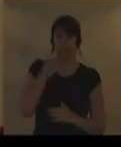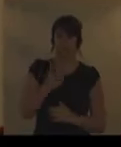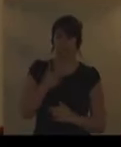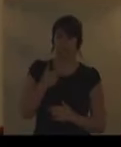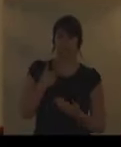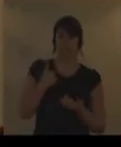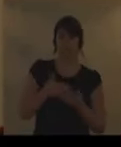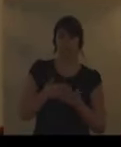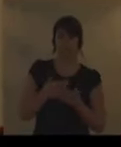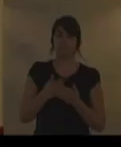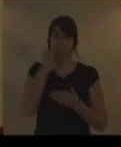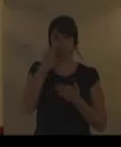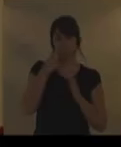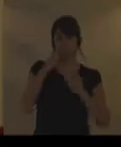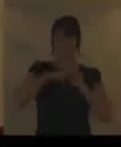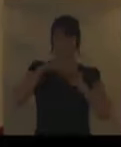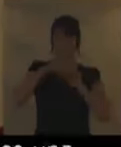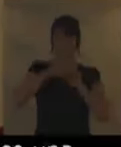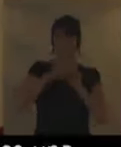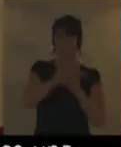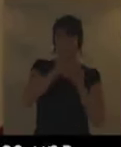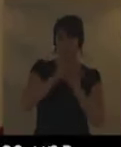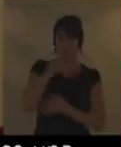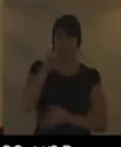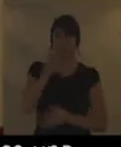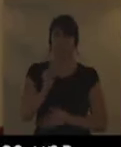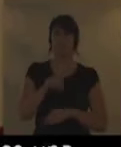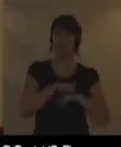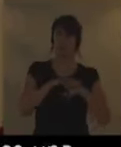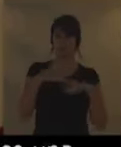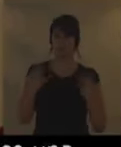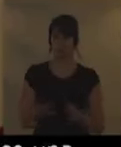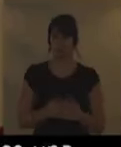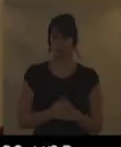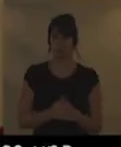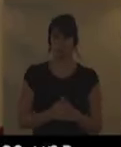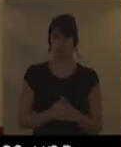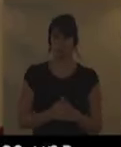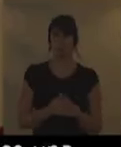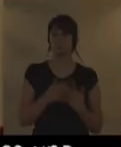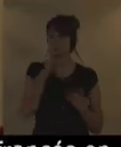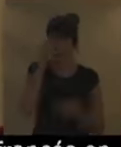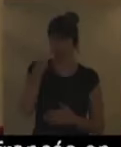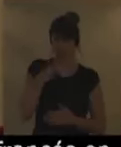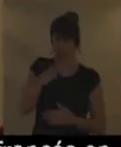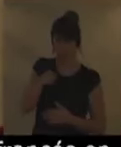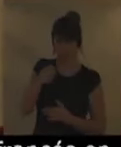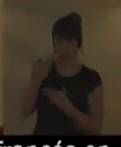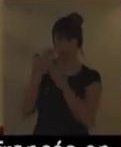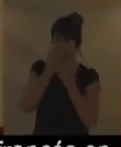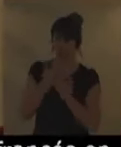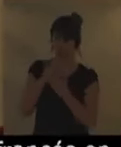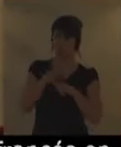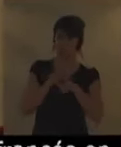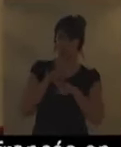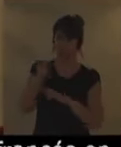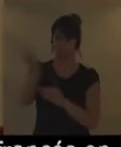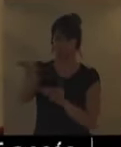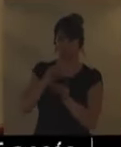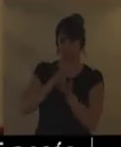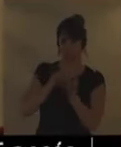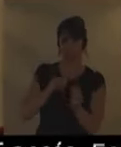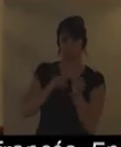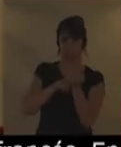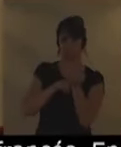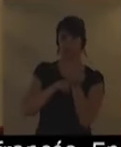shape. Some of these studies have focused on conceptions that could be